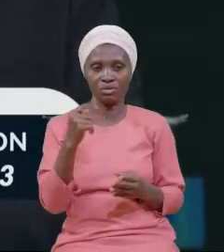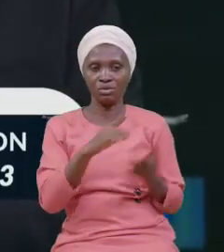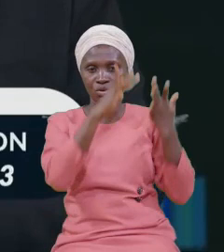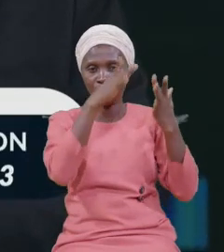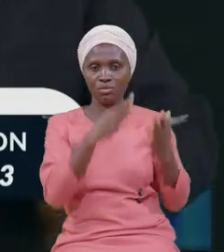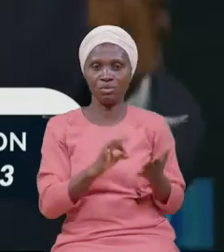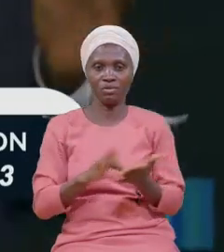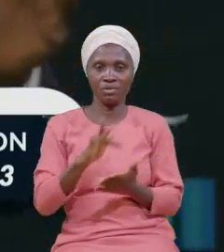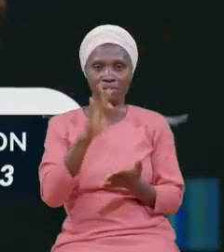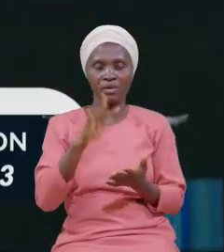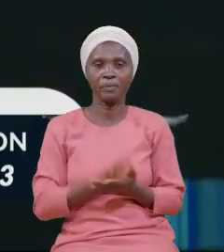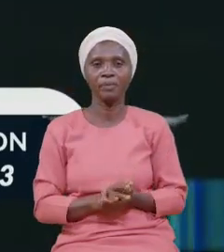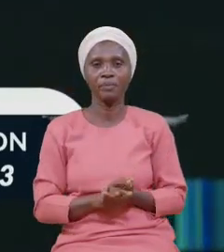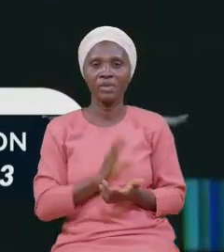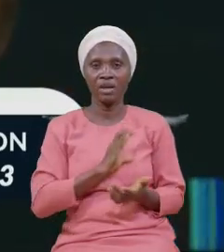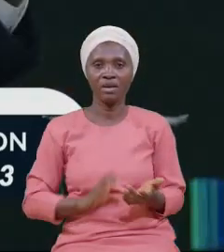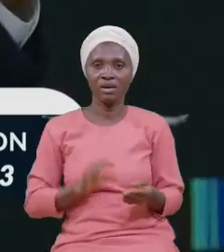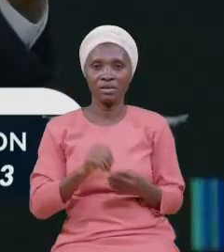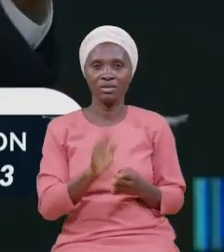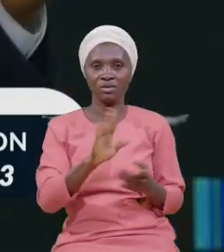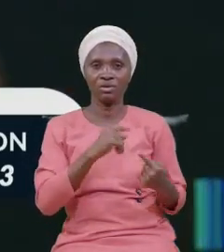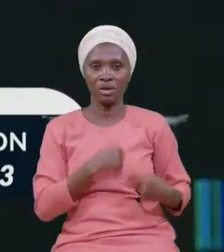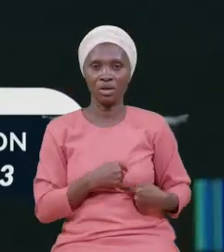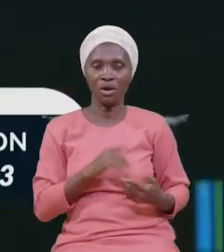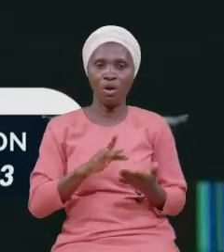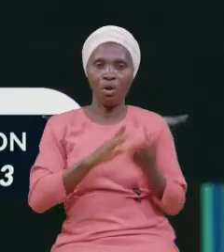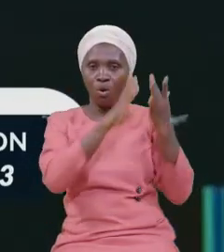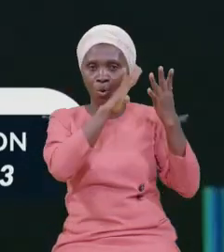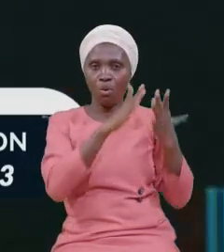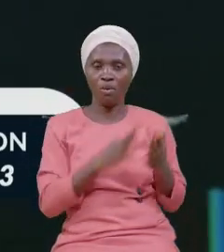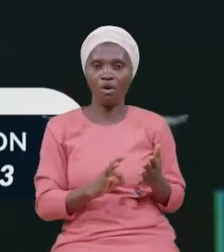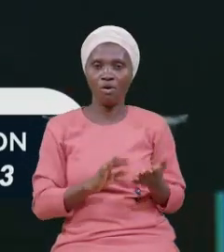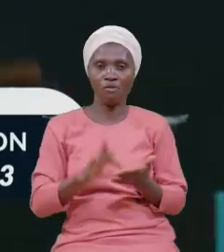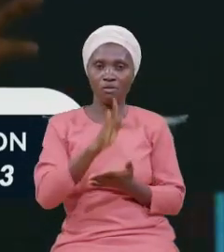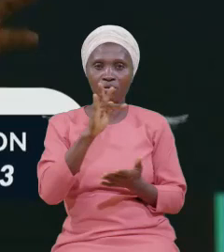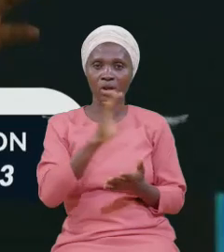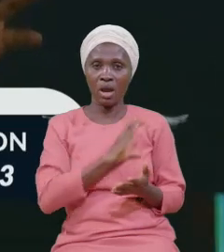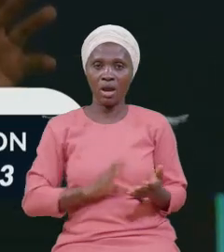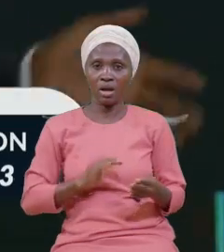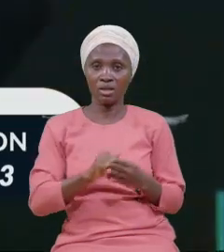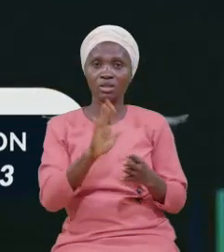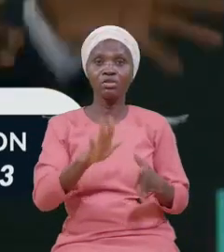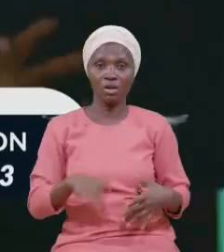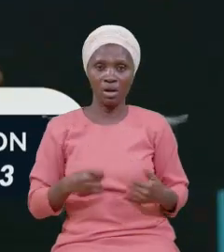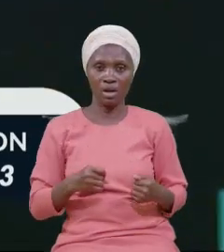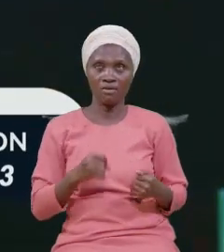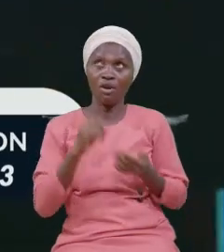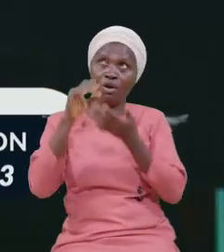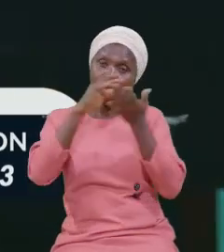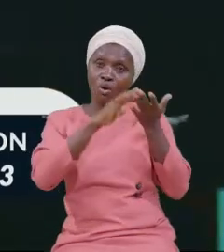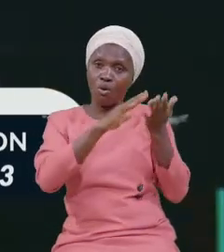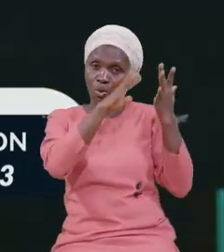of glory. Christ in your life, the hope of glory. Christ in everything you